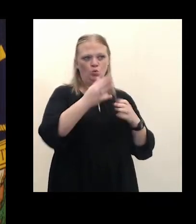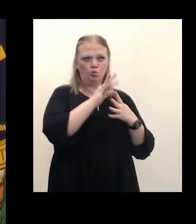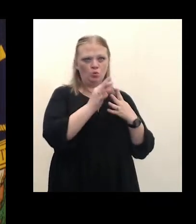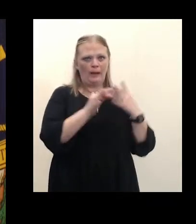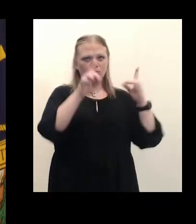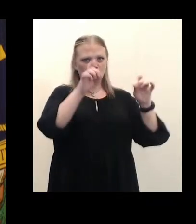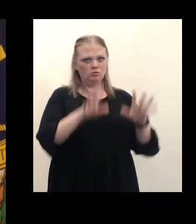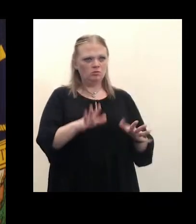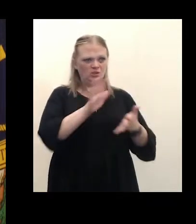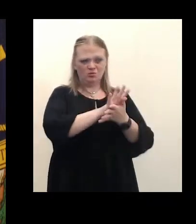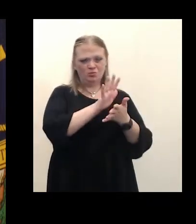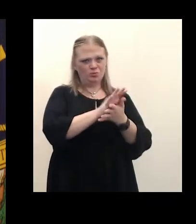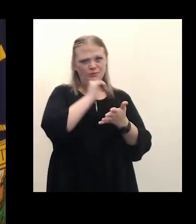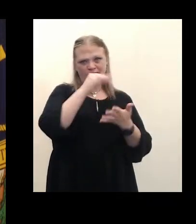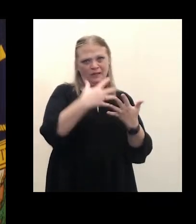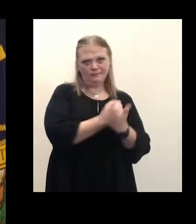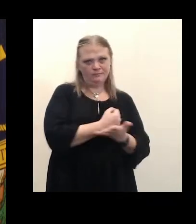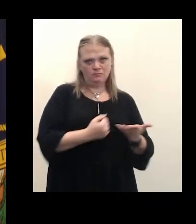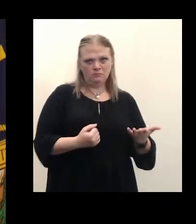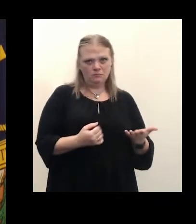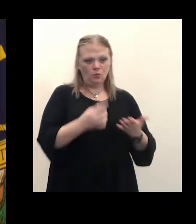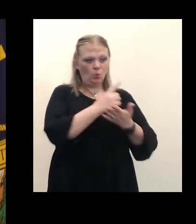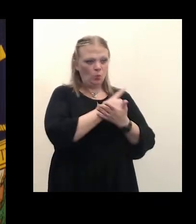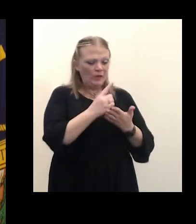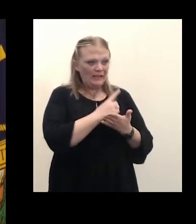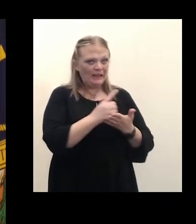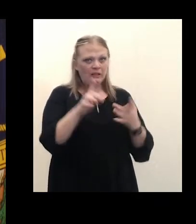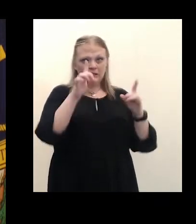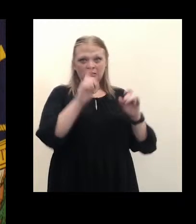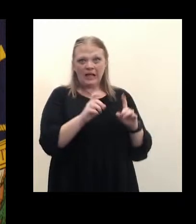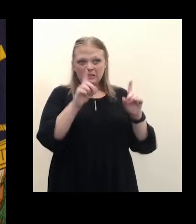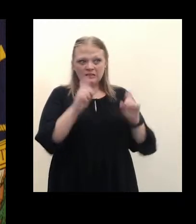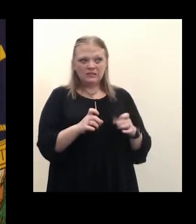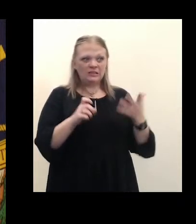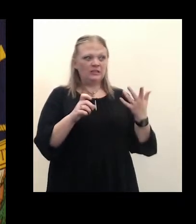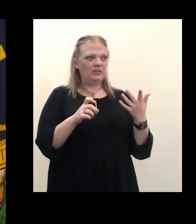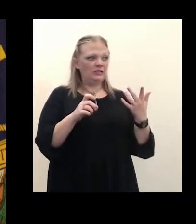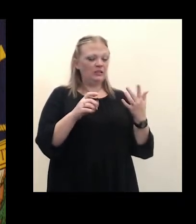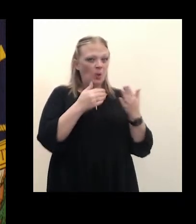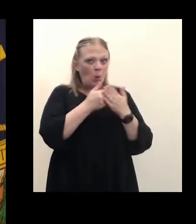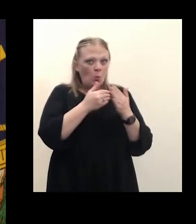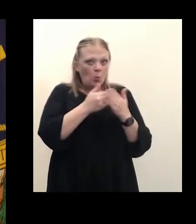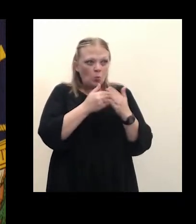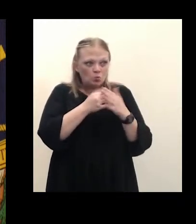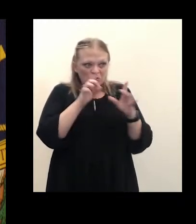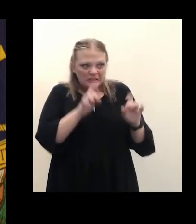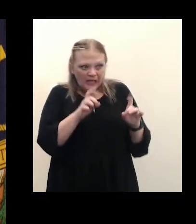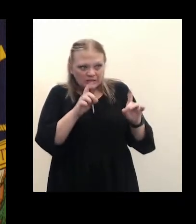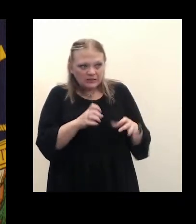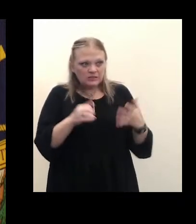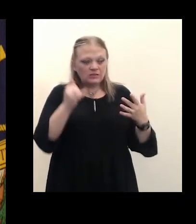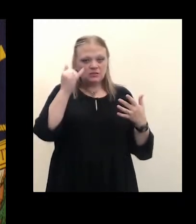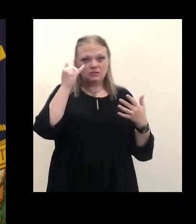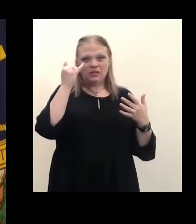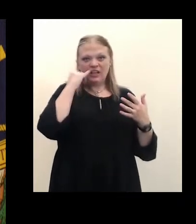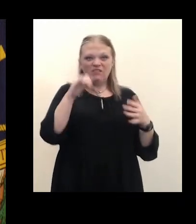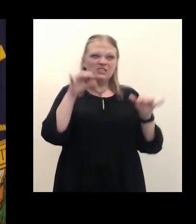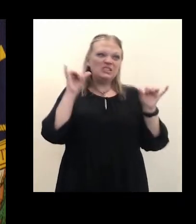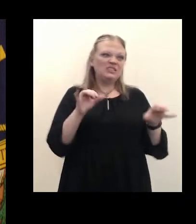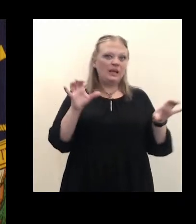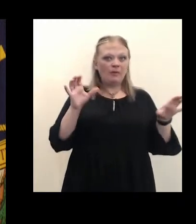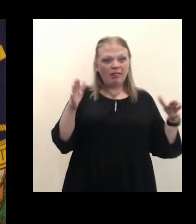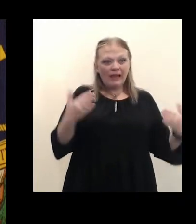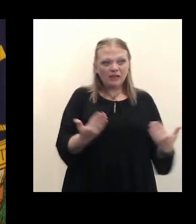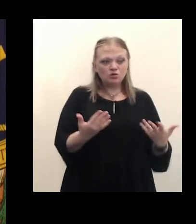taken advantage of weekly surveillance testing, proximate testing, where somebody who is in a same classroom as somebody